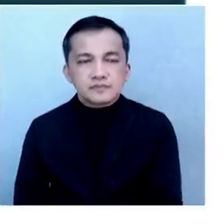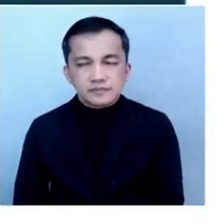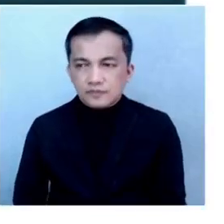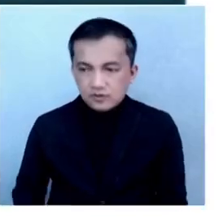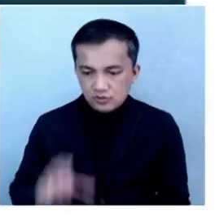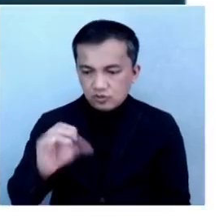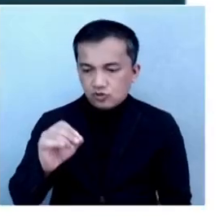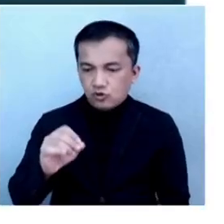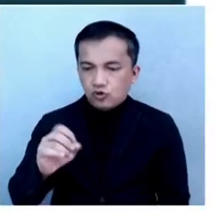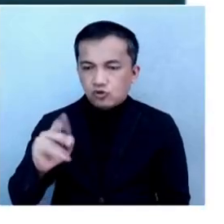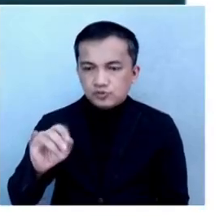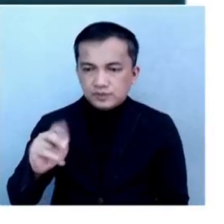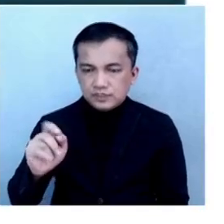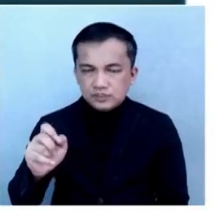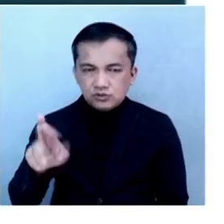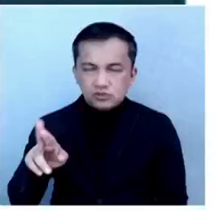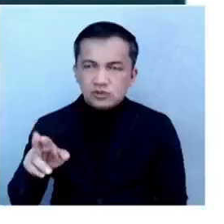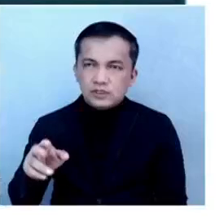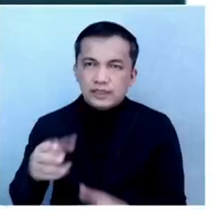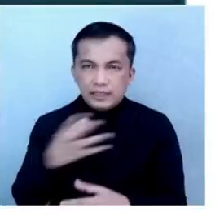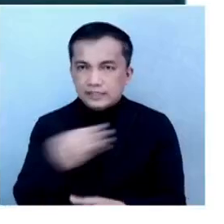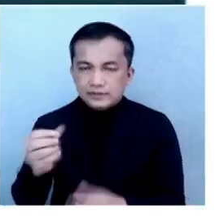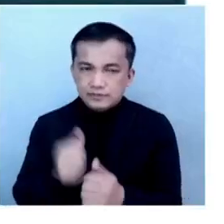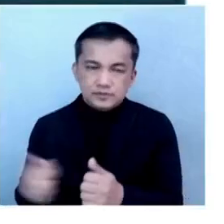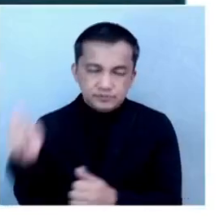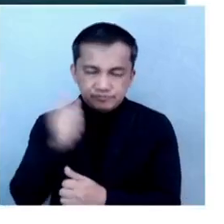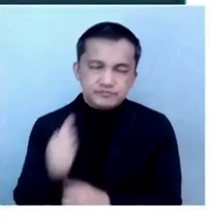and the so-called mastermind. We